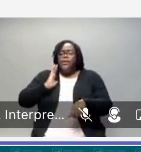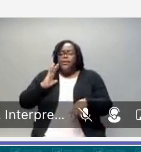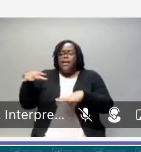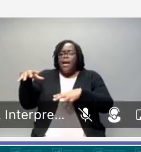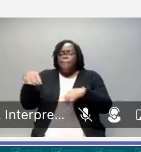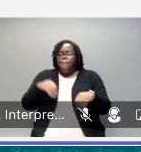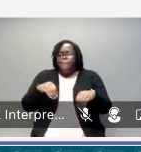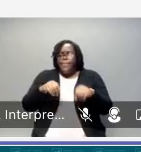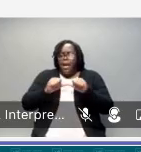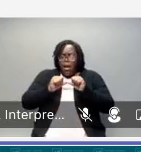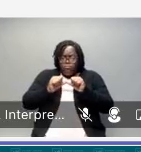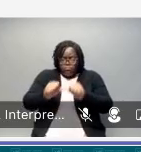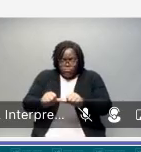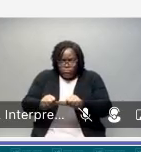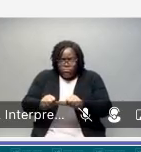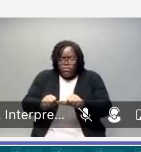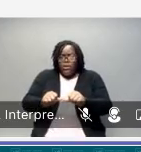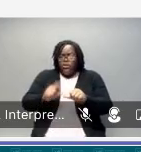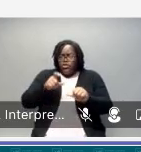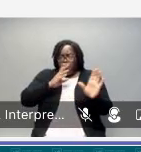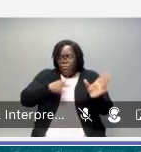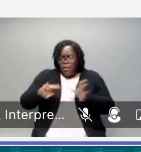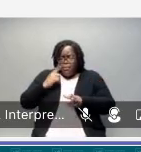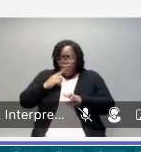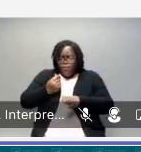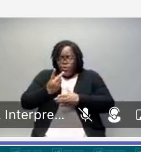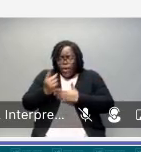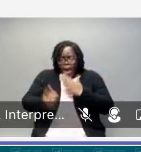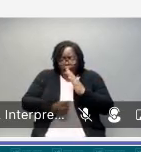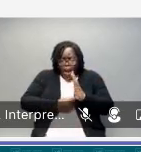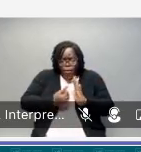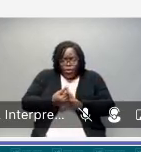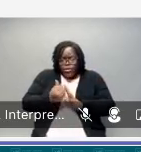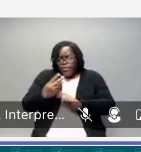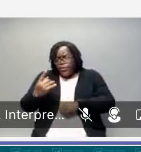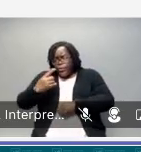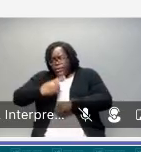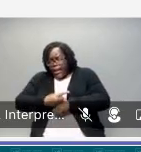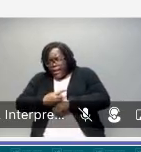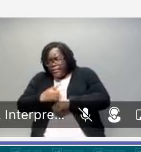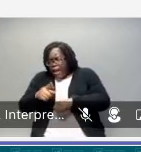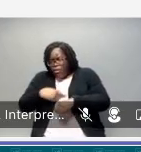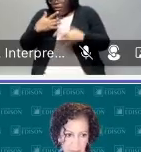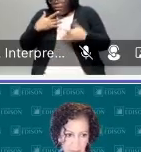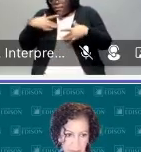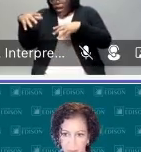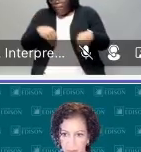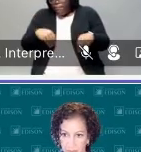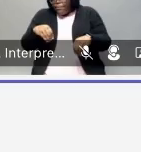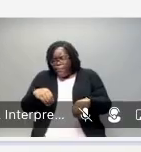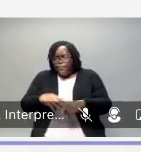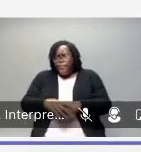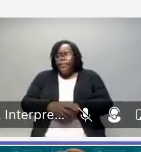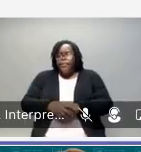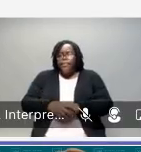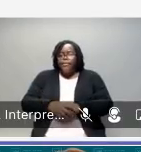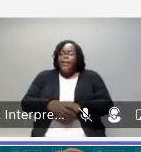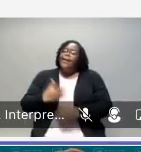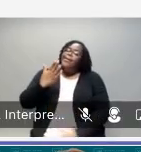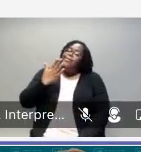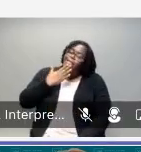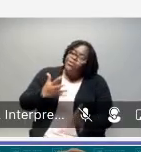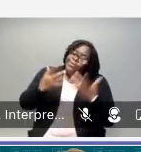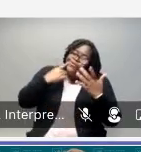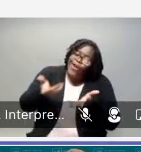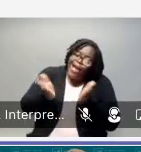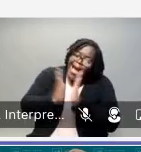lasted? Should we be prepared to plan for a few hours, a couple of days? I'm really glad you asked that question,